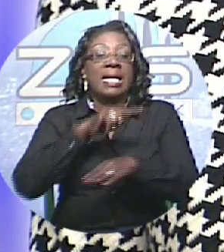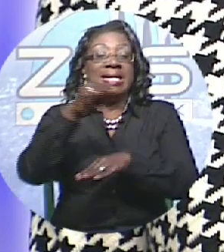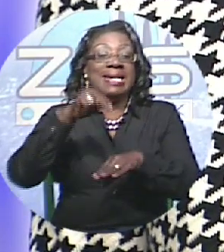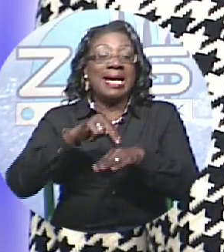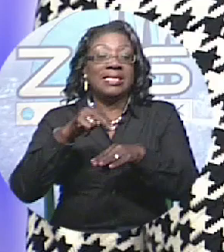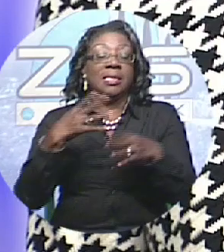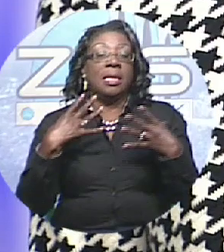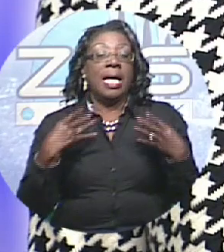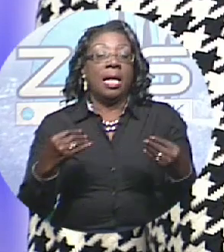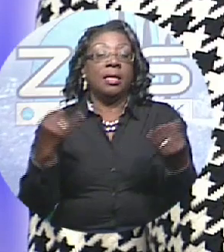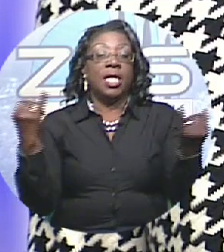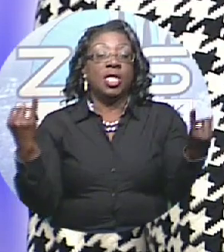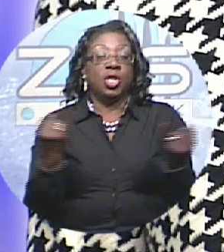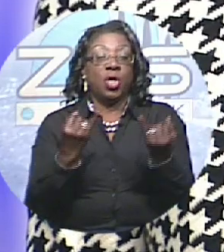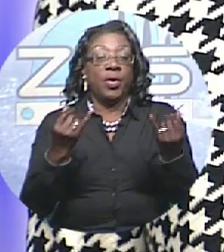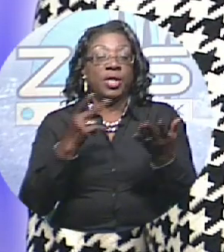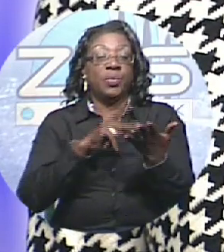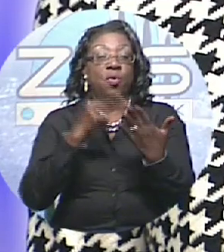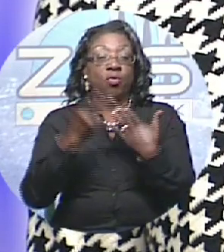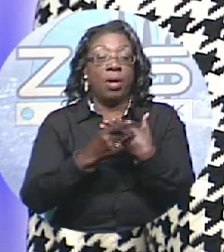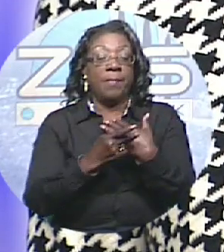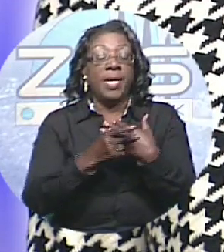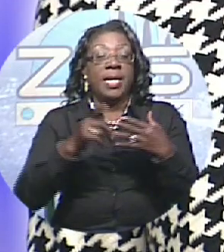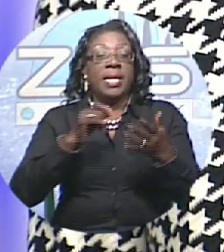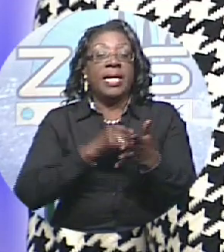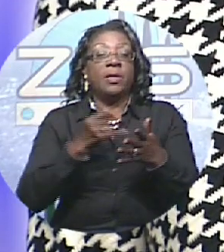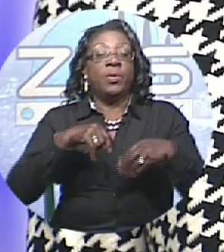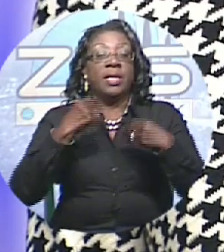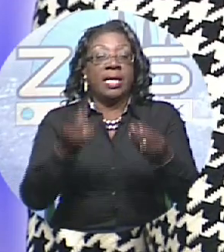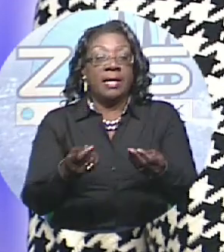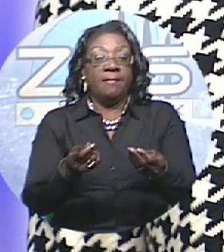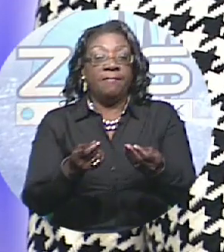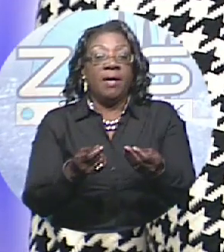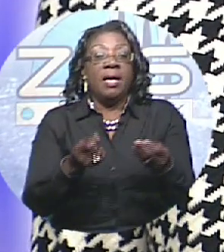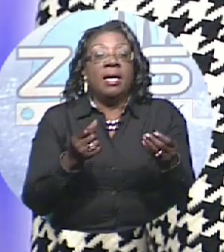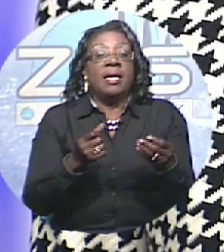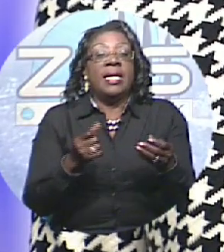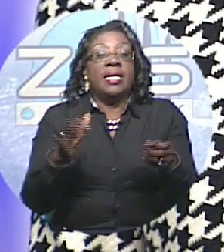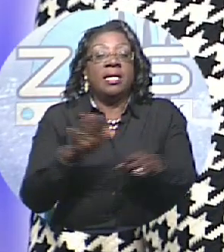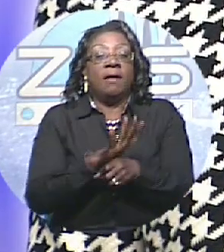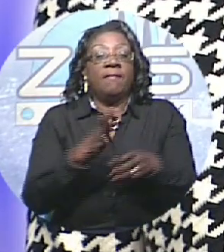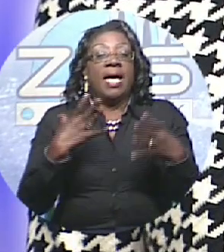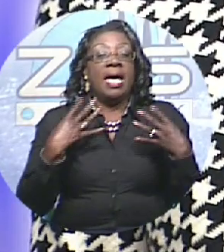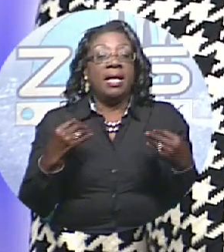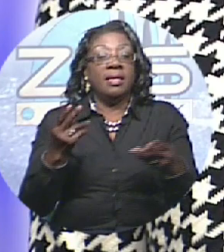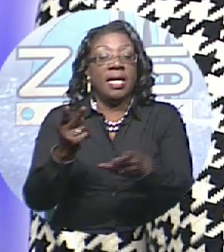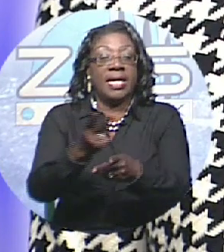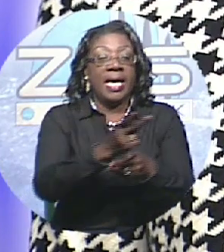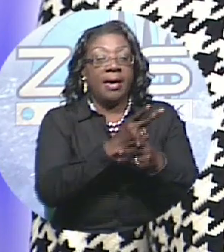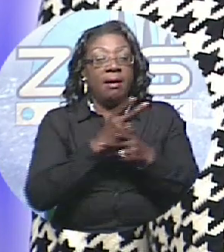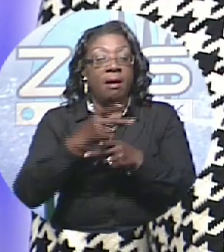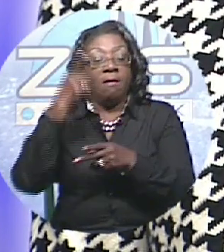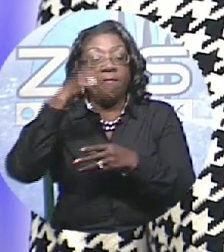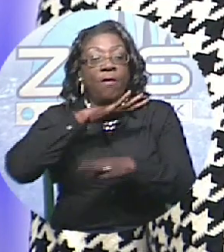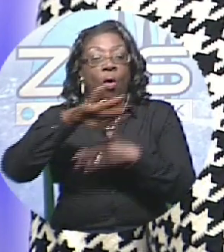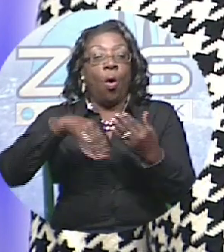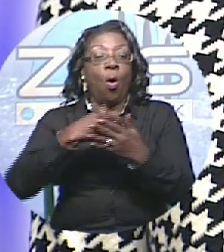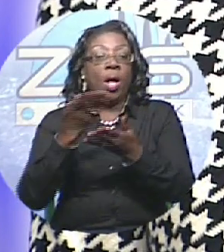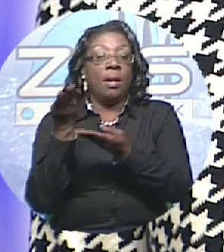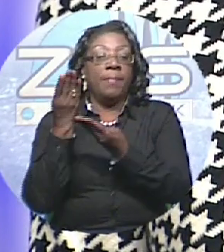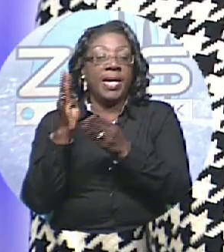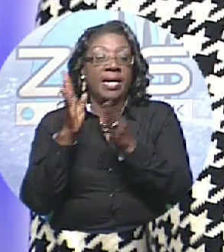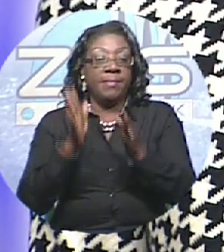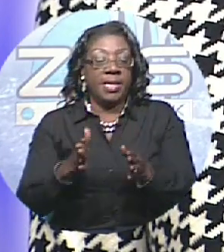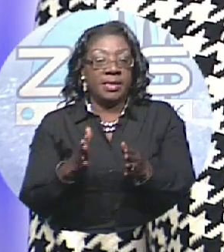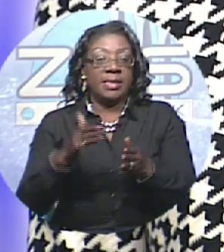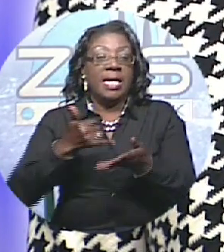insurance program. The project will ensure adequate health coverage for all Bahamians. Yesterday, a number of health care providers